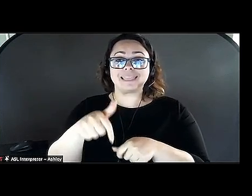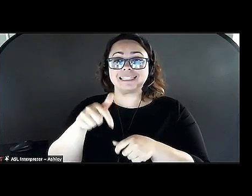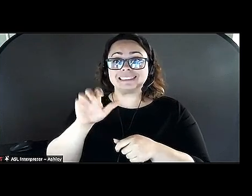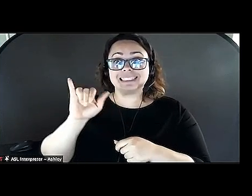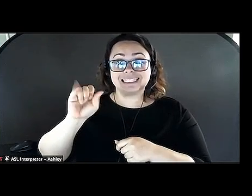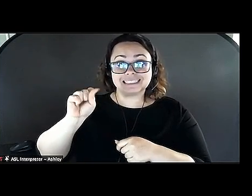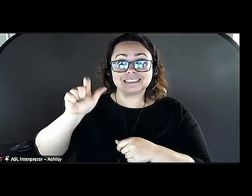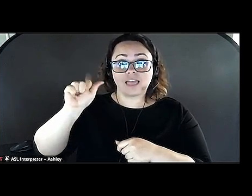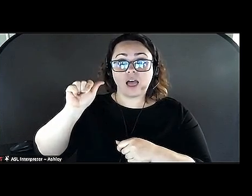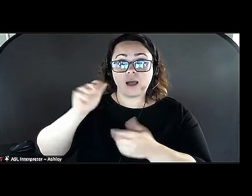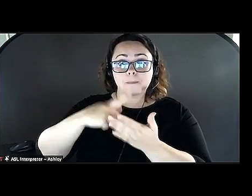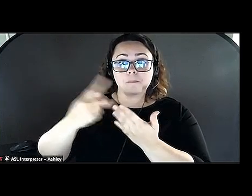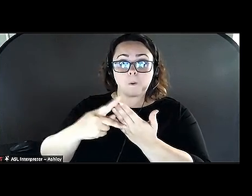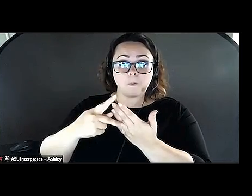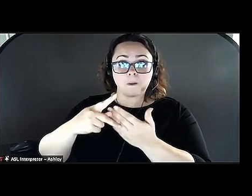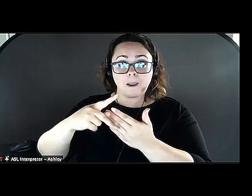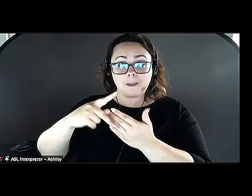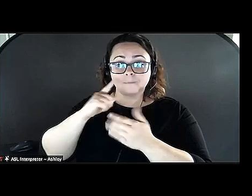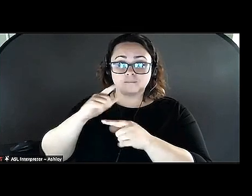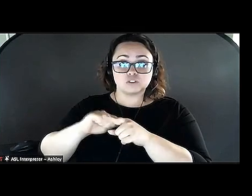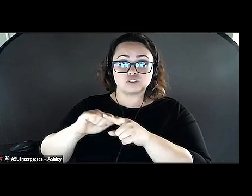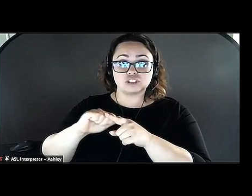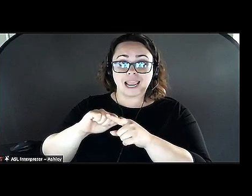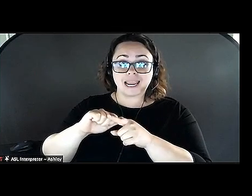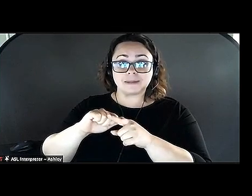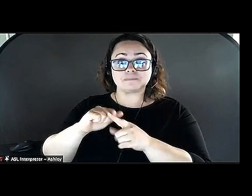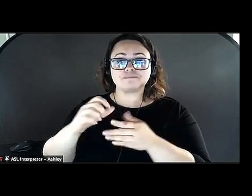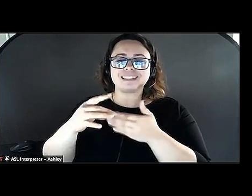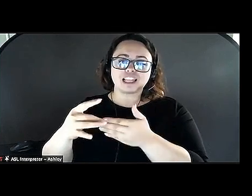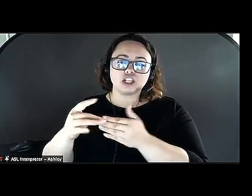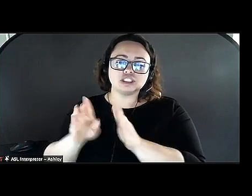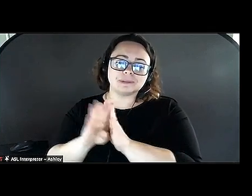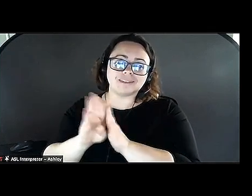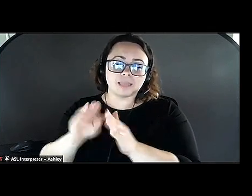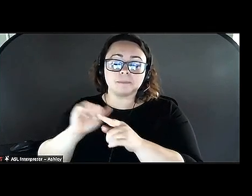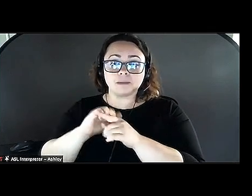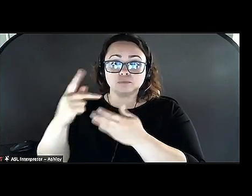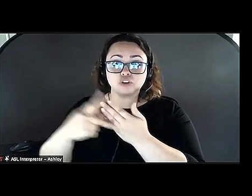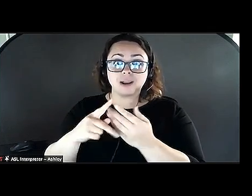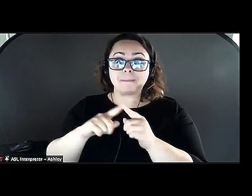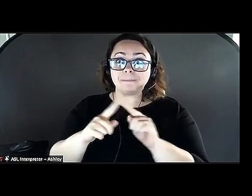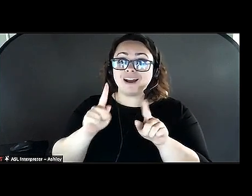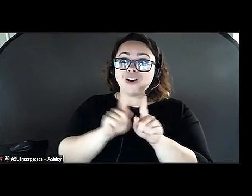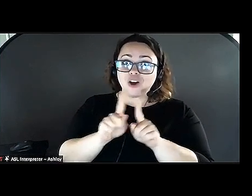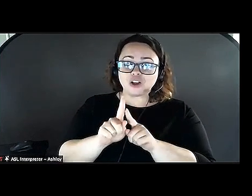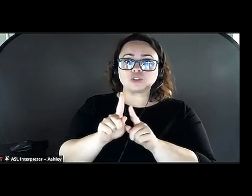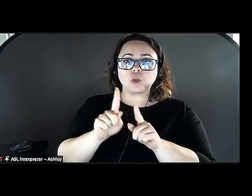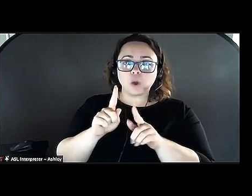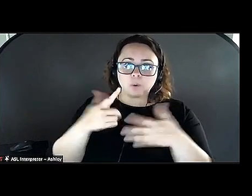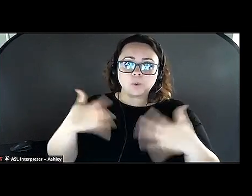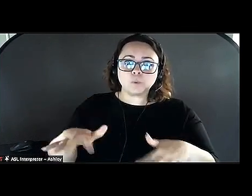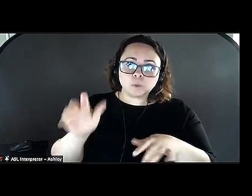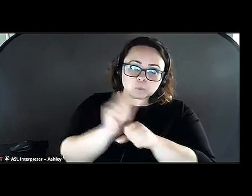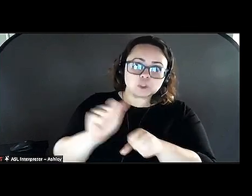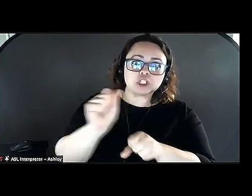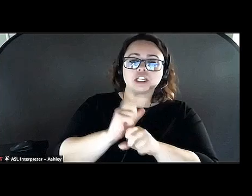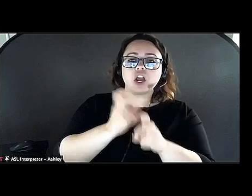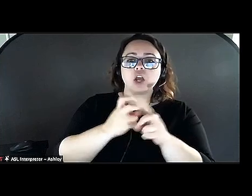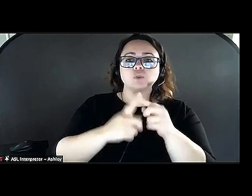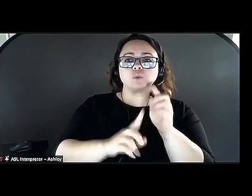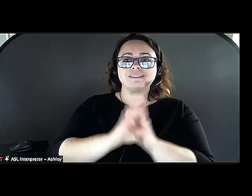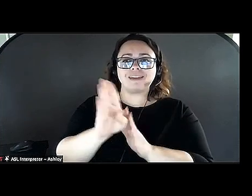ISLA training program, leadership development program, but they're also putting a lot of energy in developing